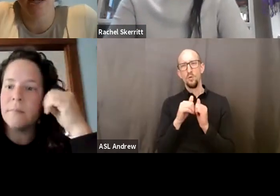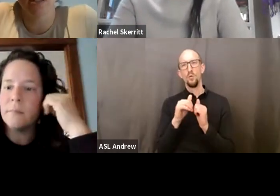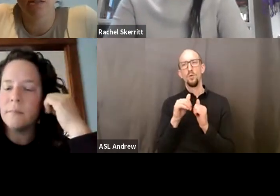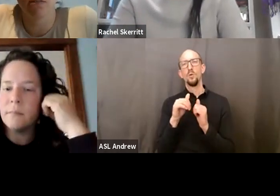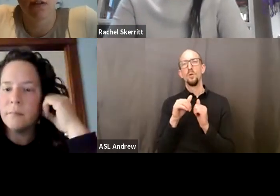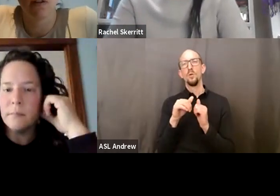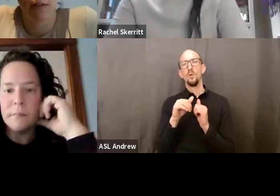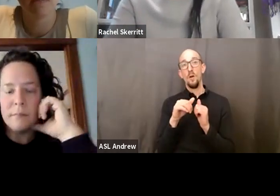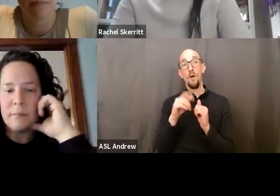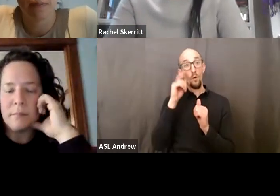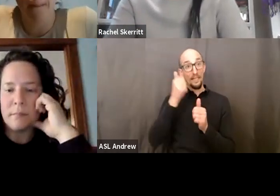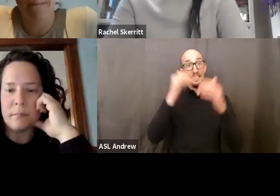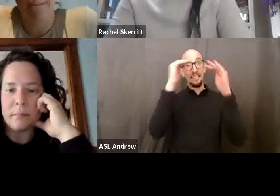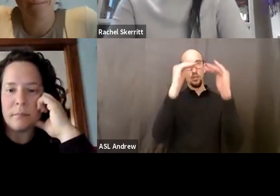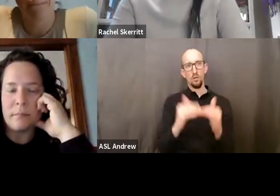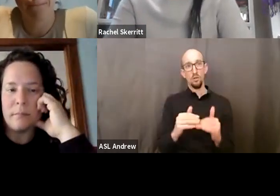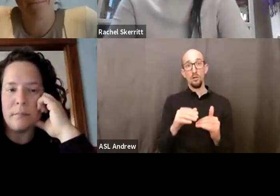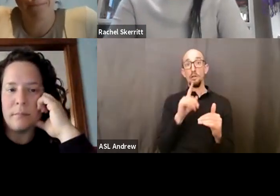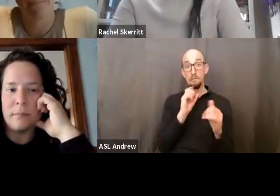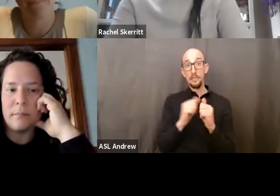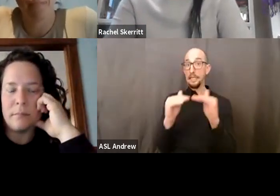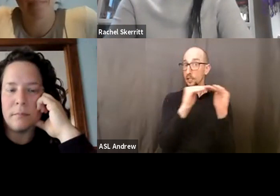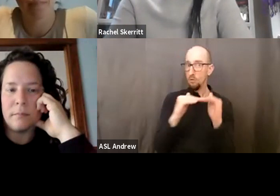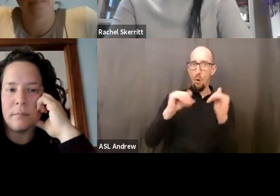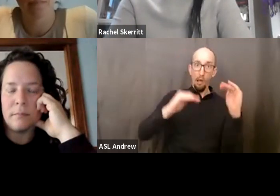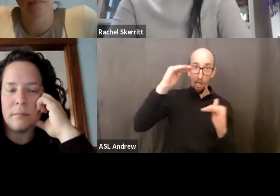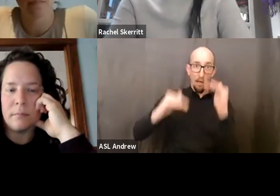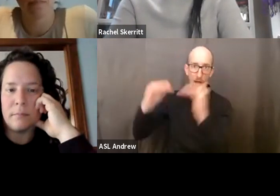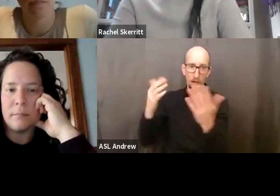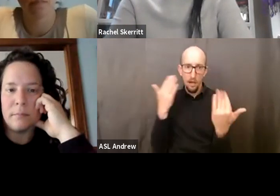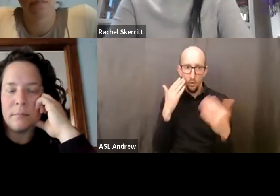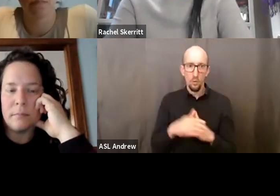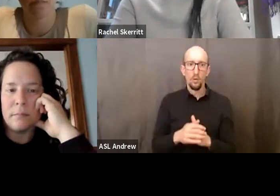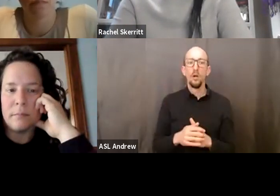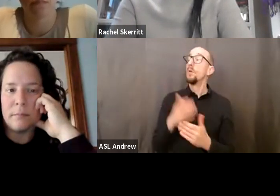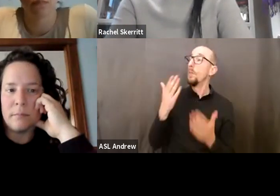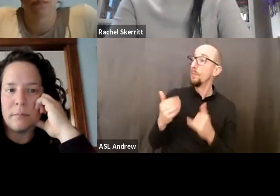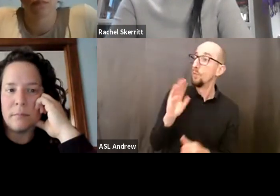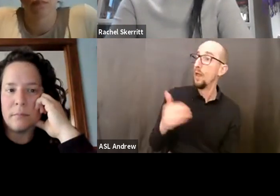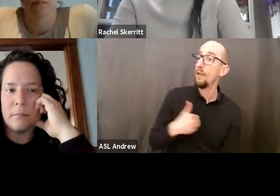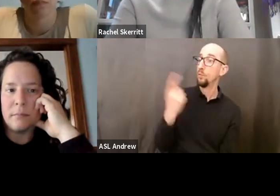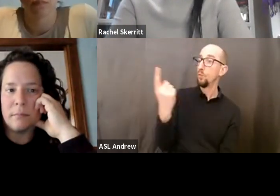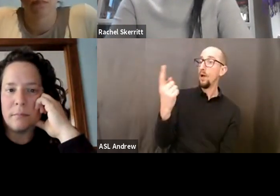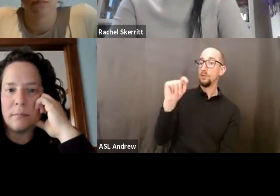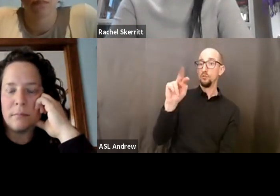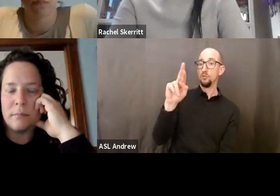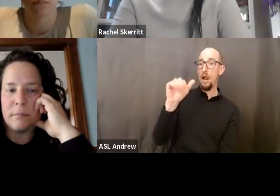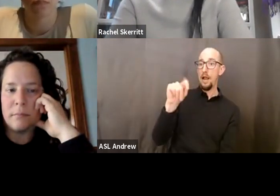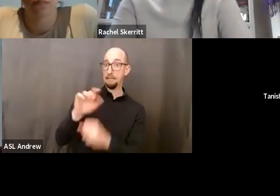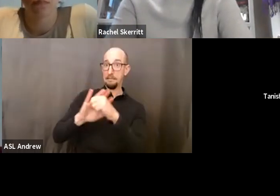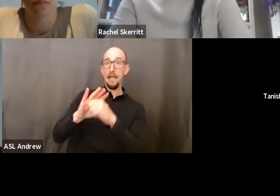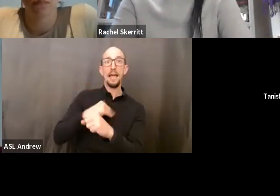the tiers. Exactly. Yep. So you may have a tract that actually had 0 invitations that got